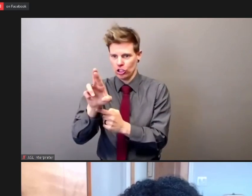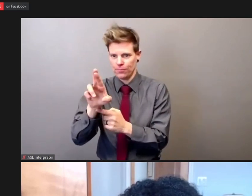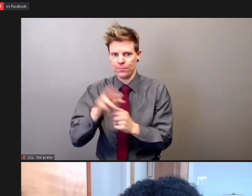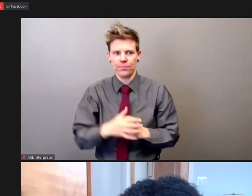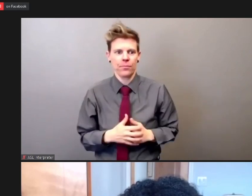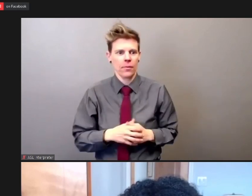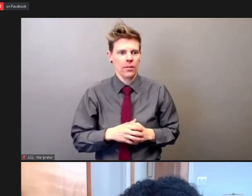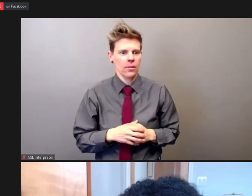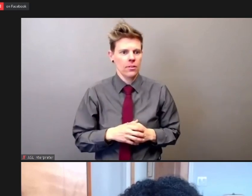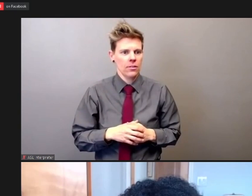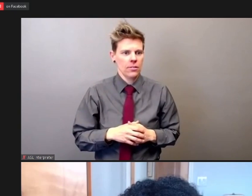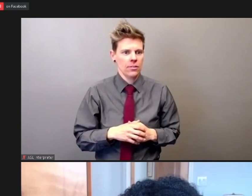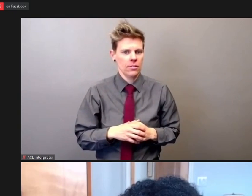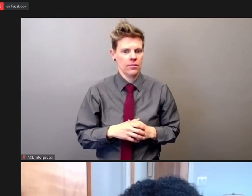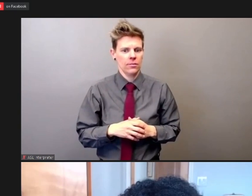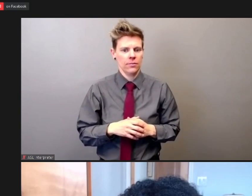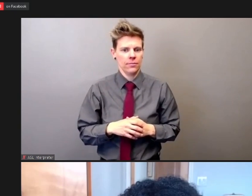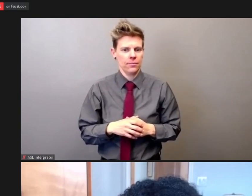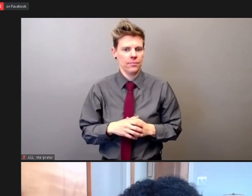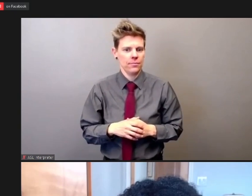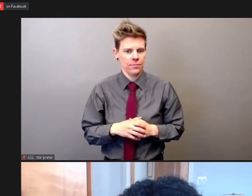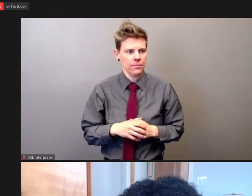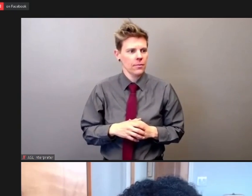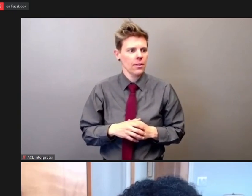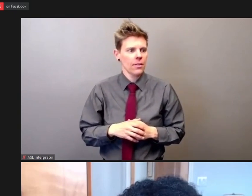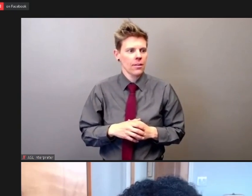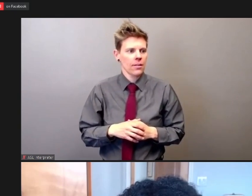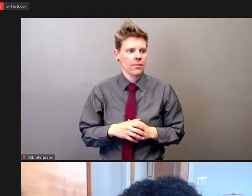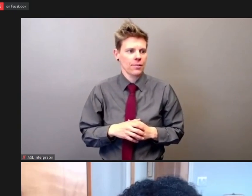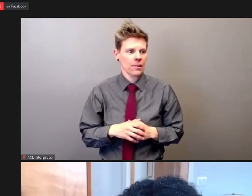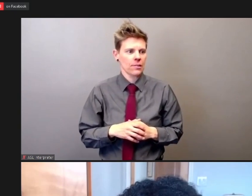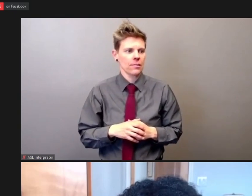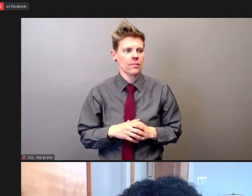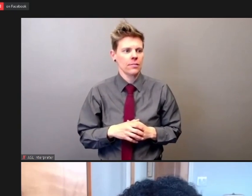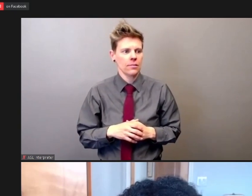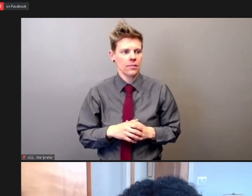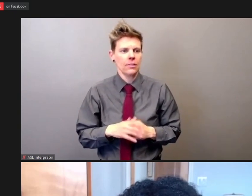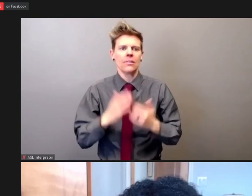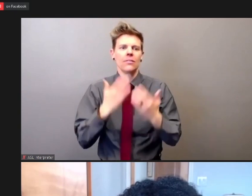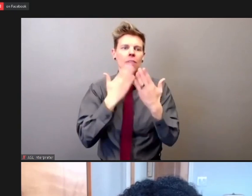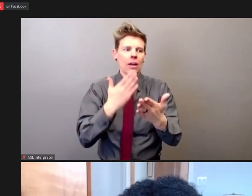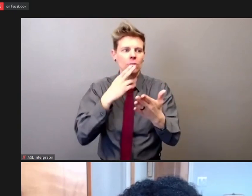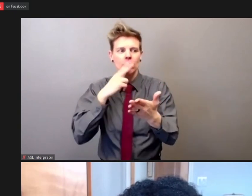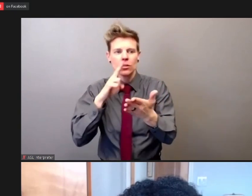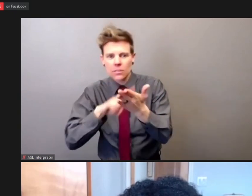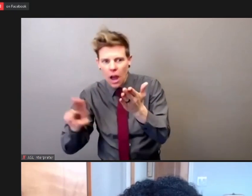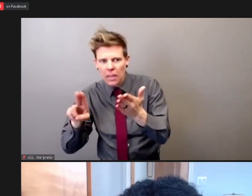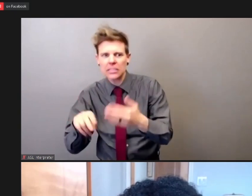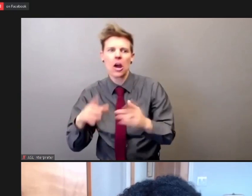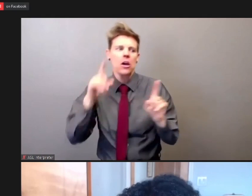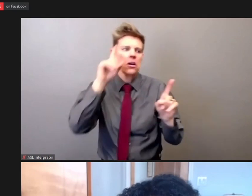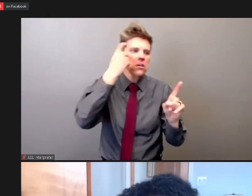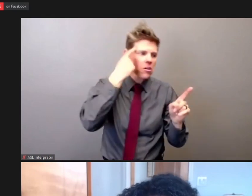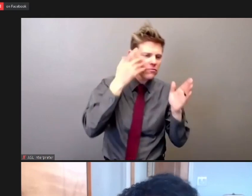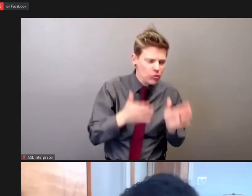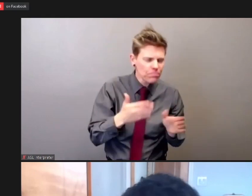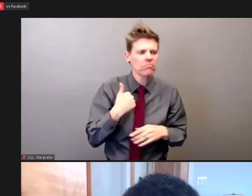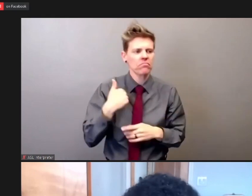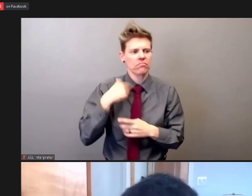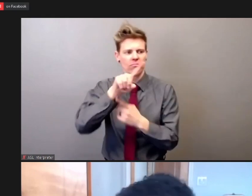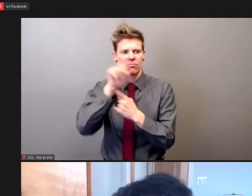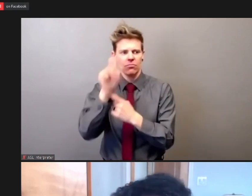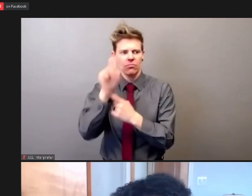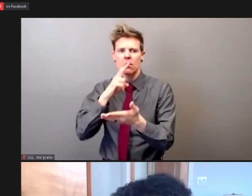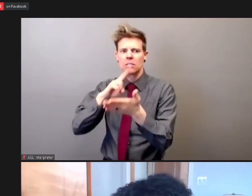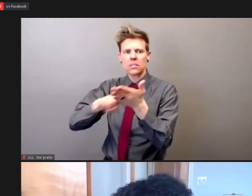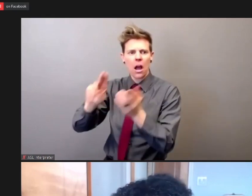Chris, go right ahead. Thank you, Secretaries. Thank you, Governor. I guess this question is for Secretary Collins, Dr. Collins. The Department